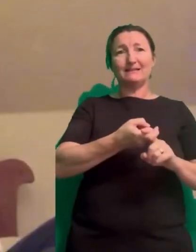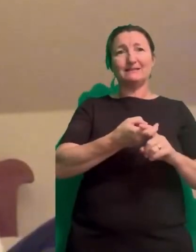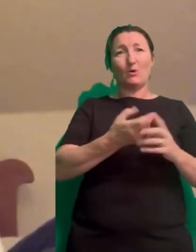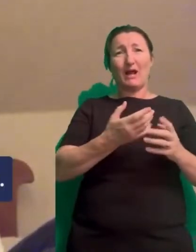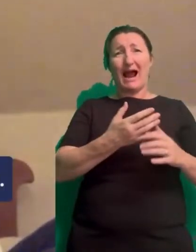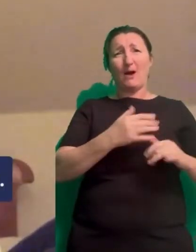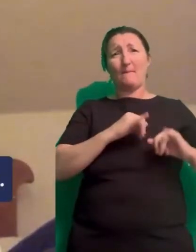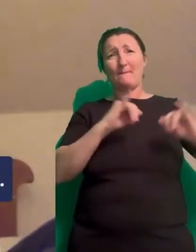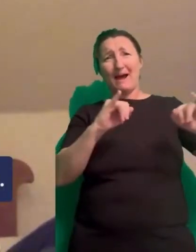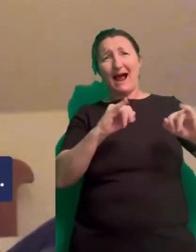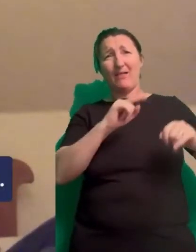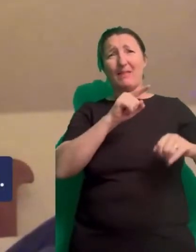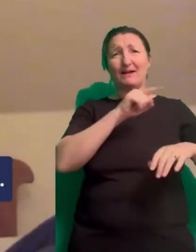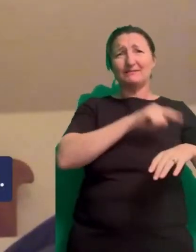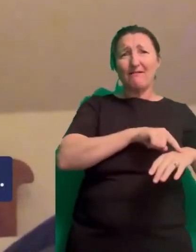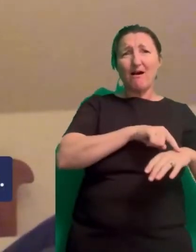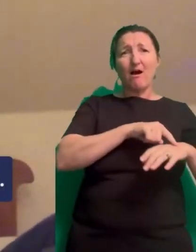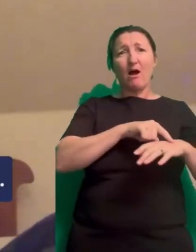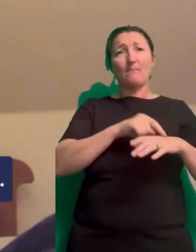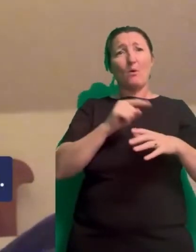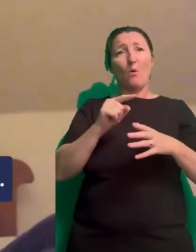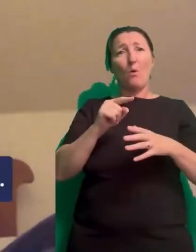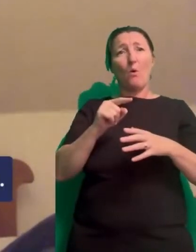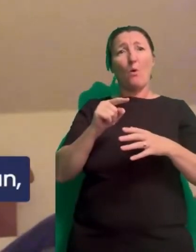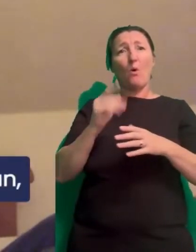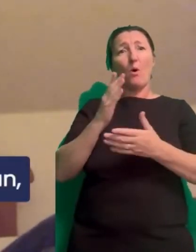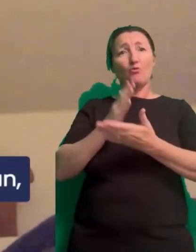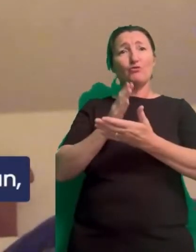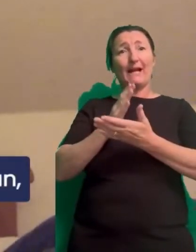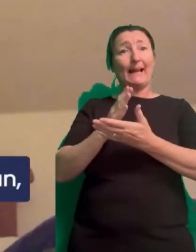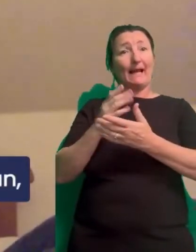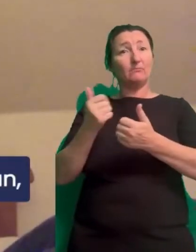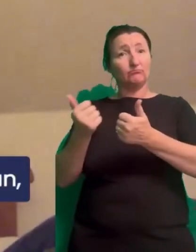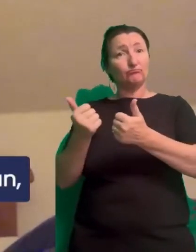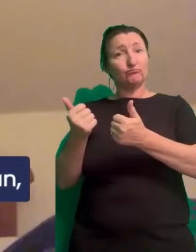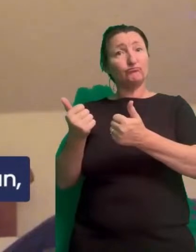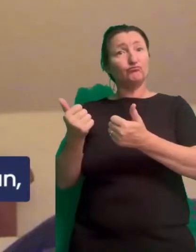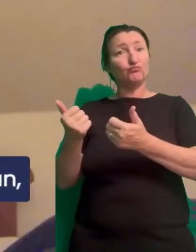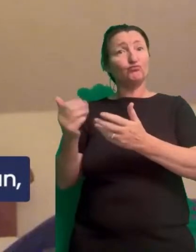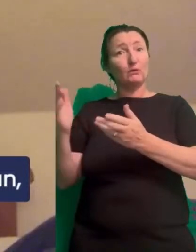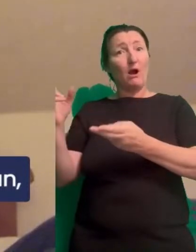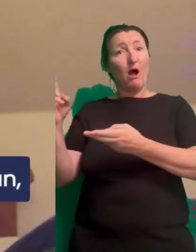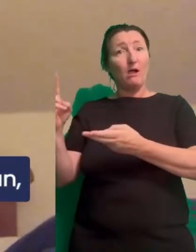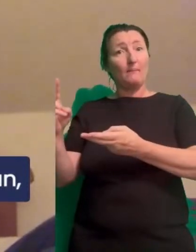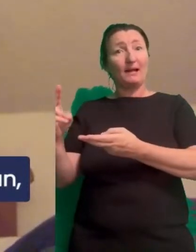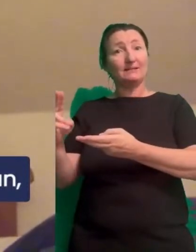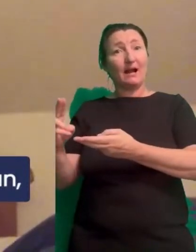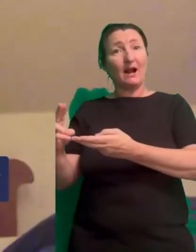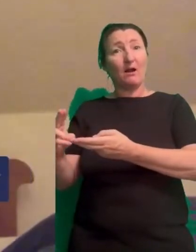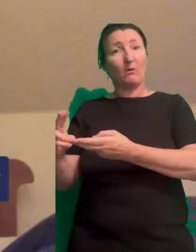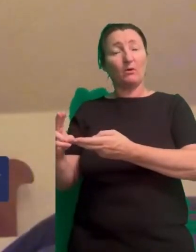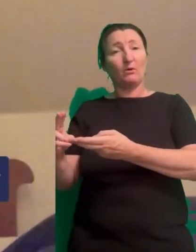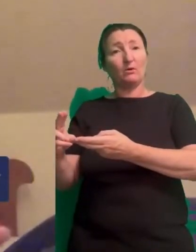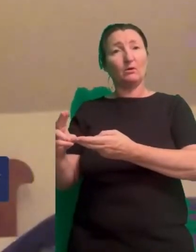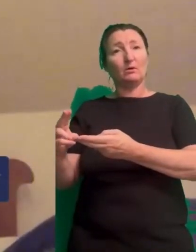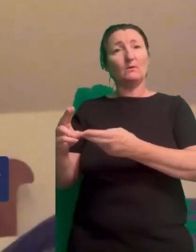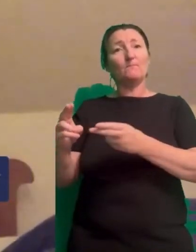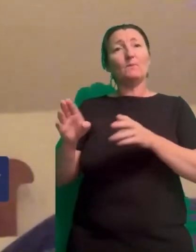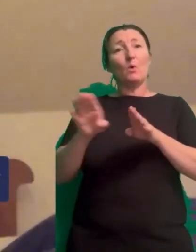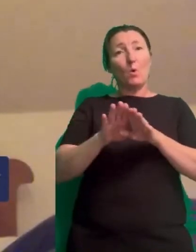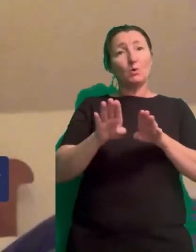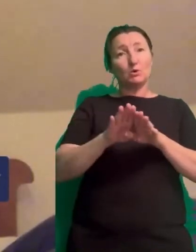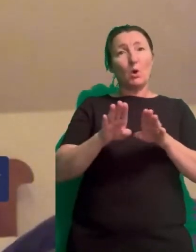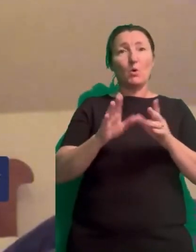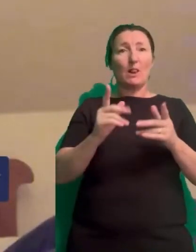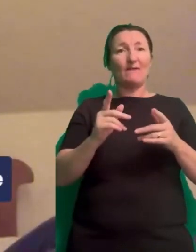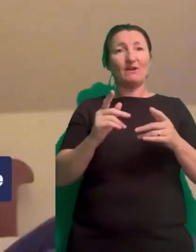time, or if it's heading towards possibly being in remission. There's also other factors such as, whilst I can plan, and let's say it's every 7